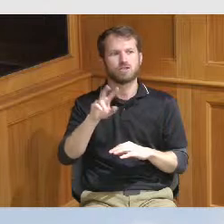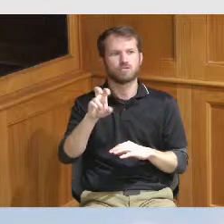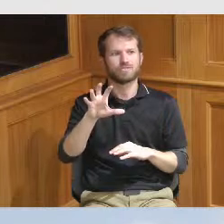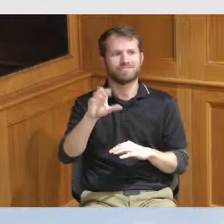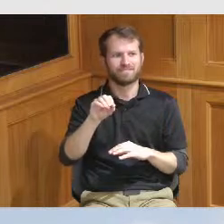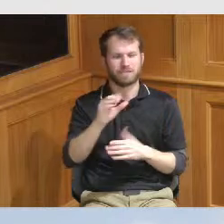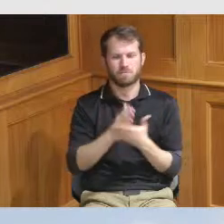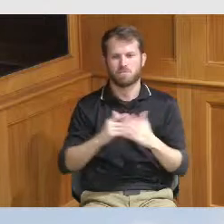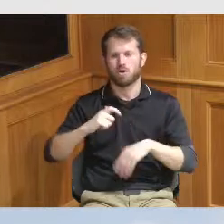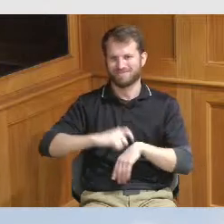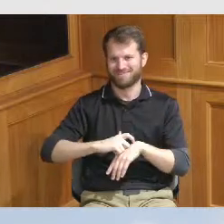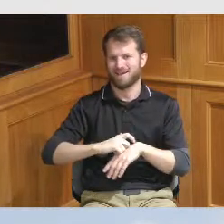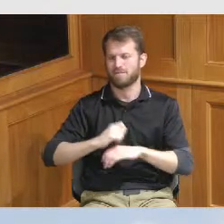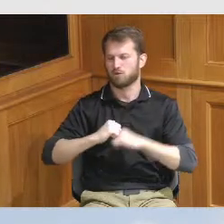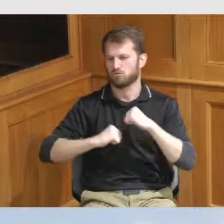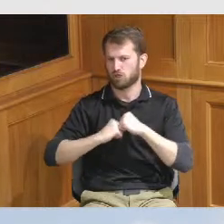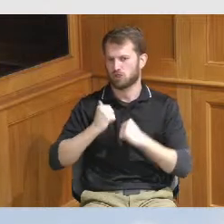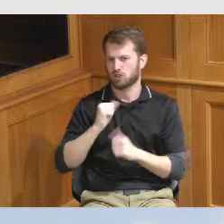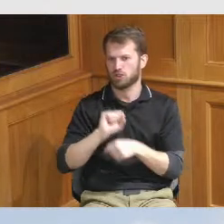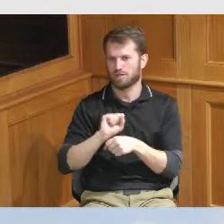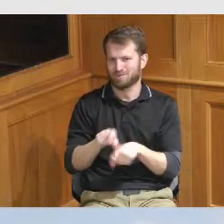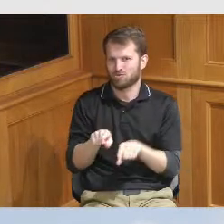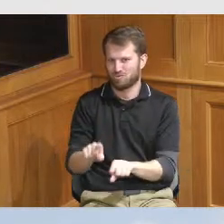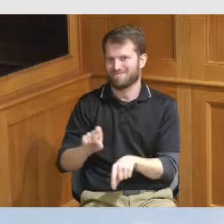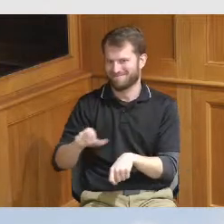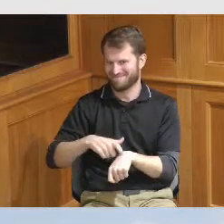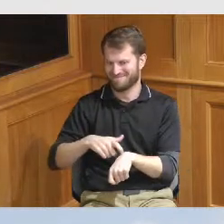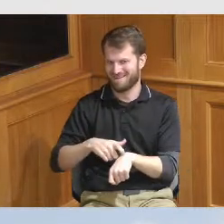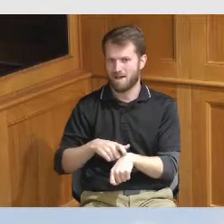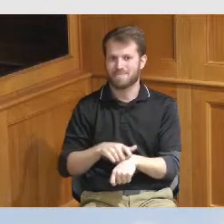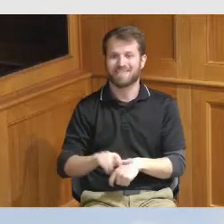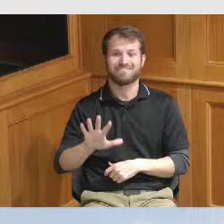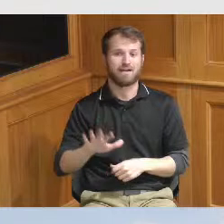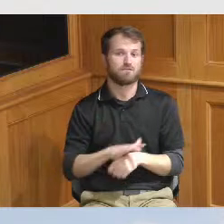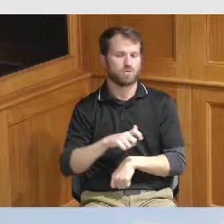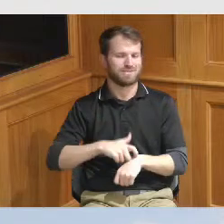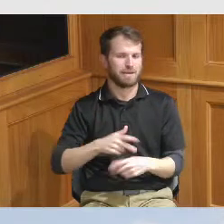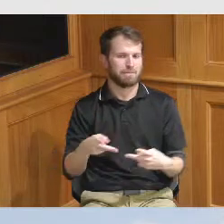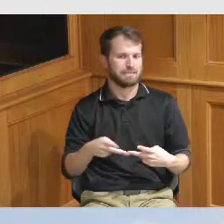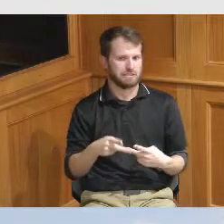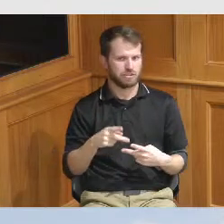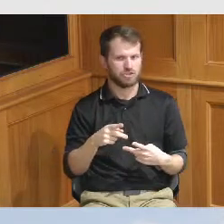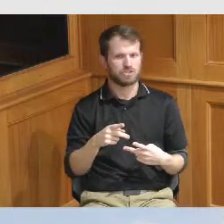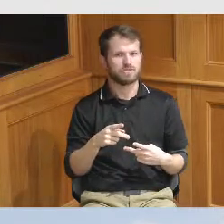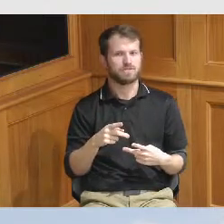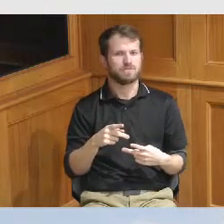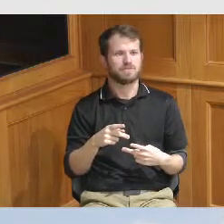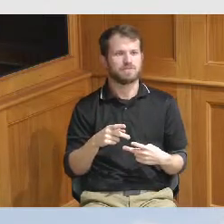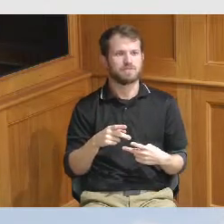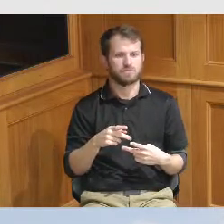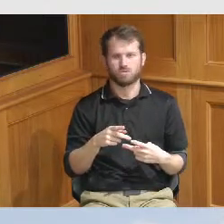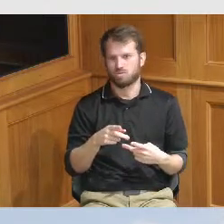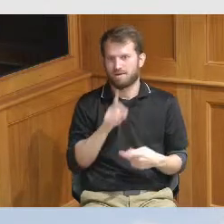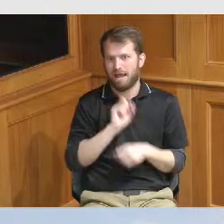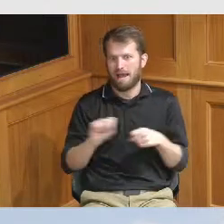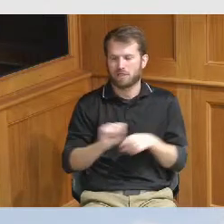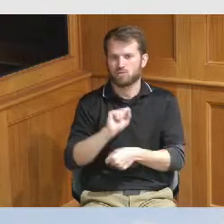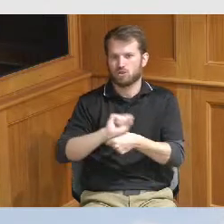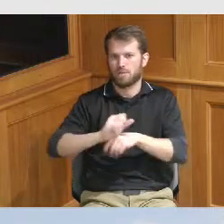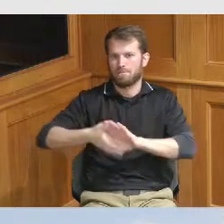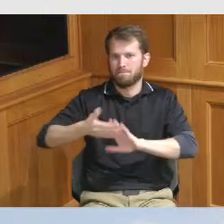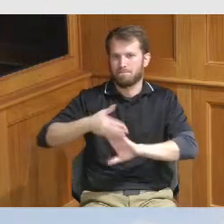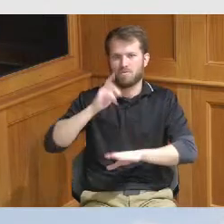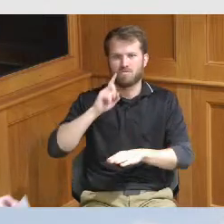full-time construction jobs during the construction phase, and then 5 full-time positions when it's operational as a residential